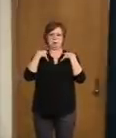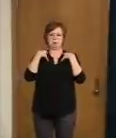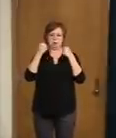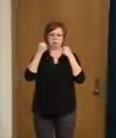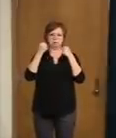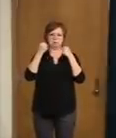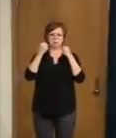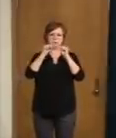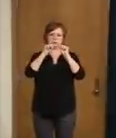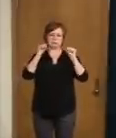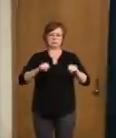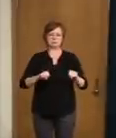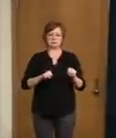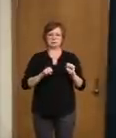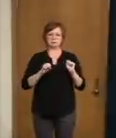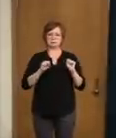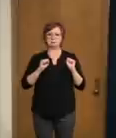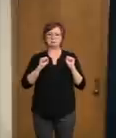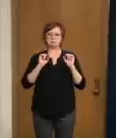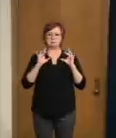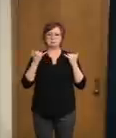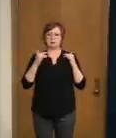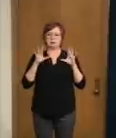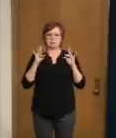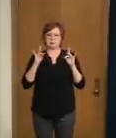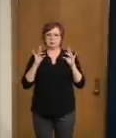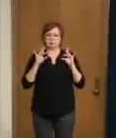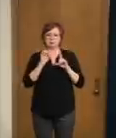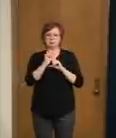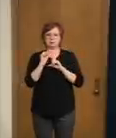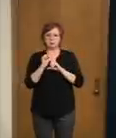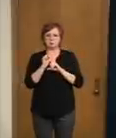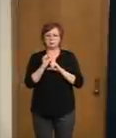our highest hospitalization rate and